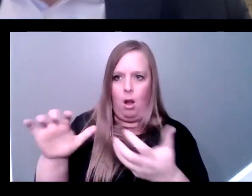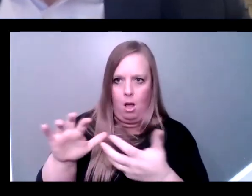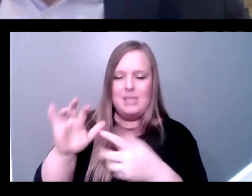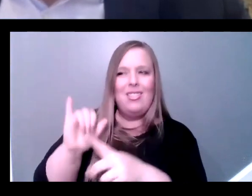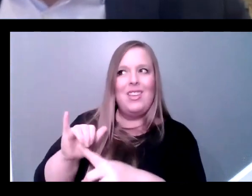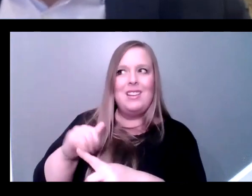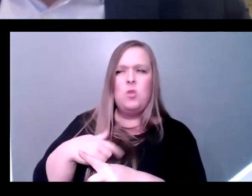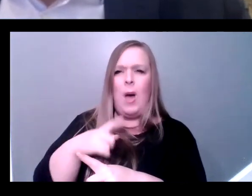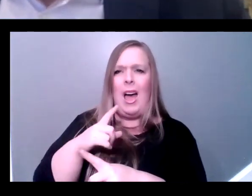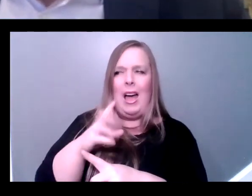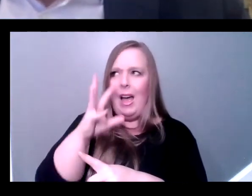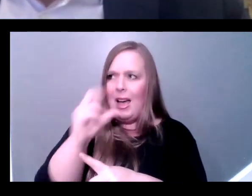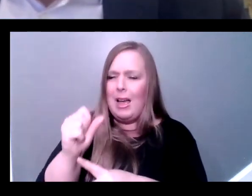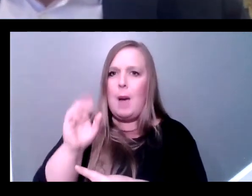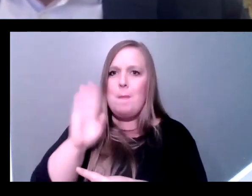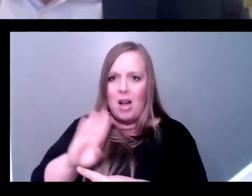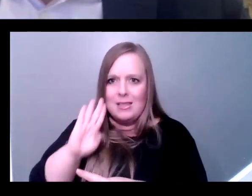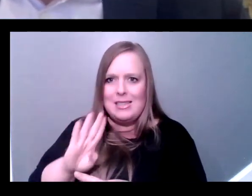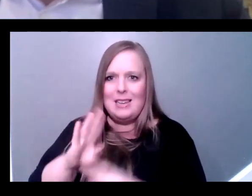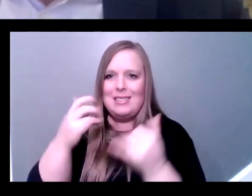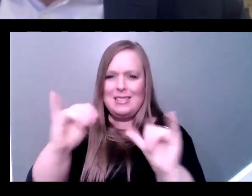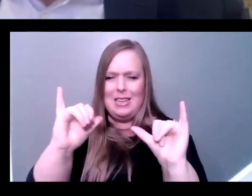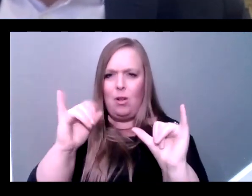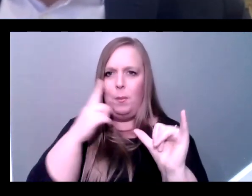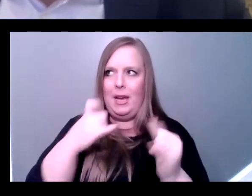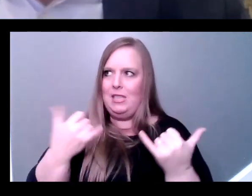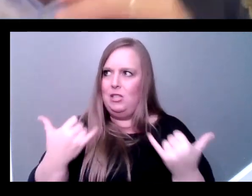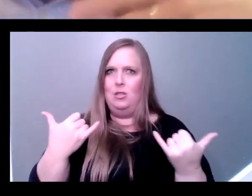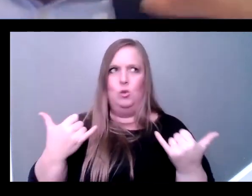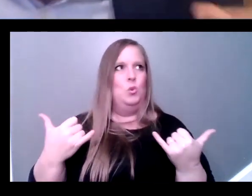the people who live there. And we can get into more of that if you have questions.